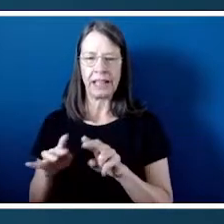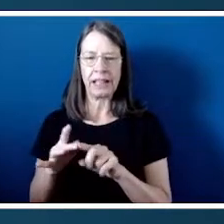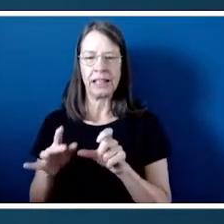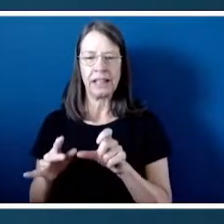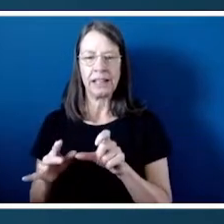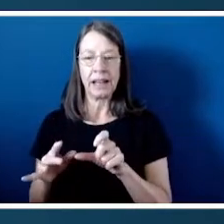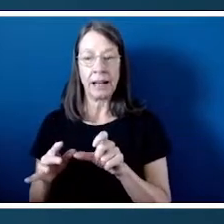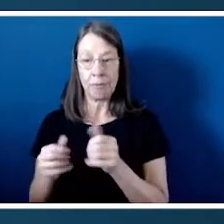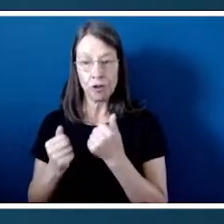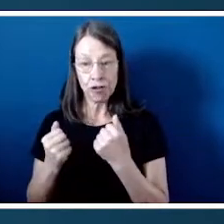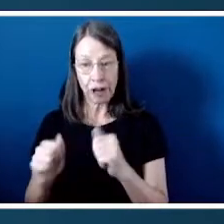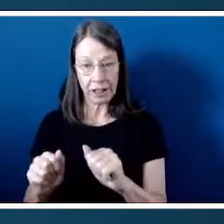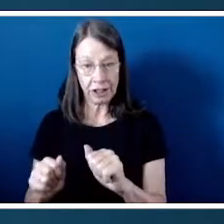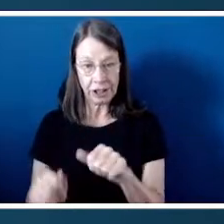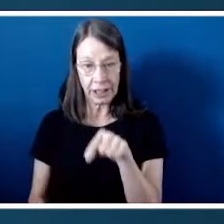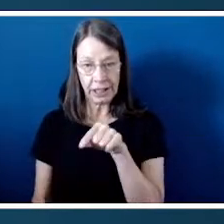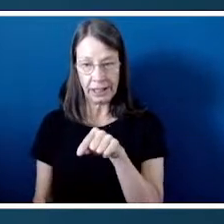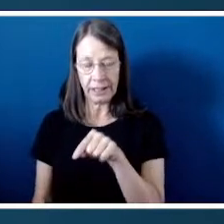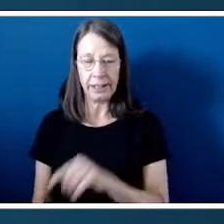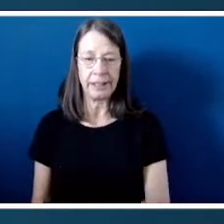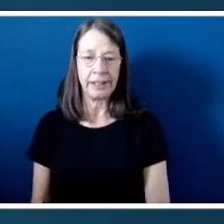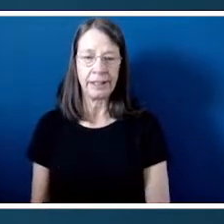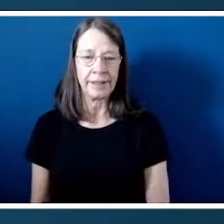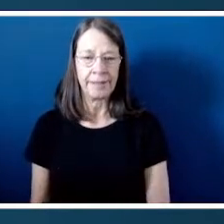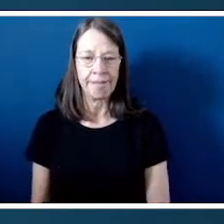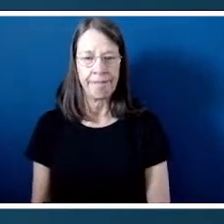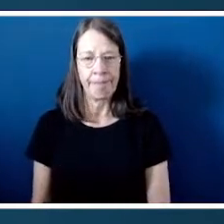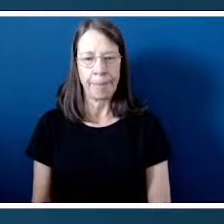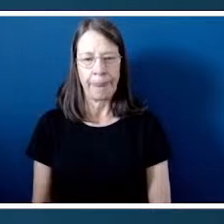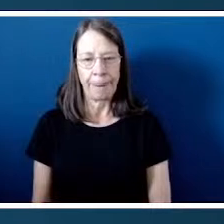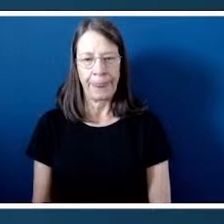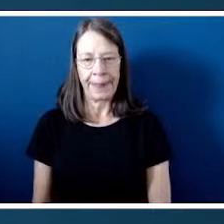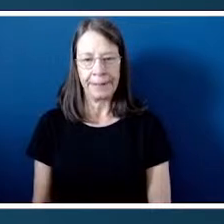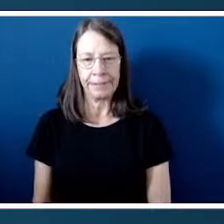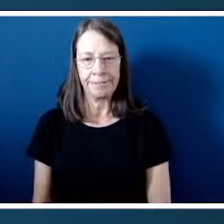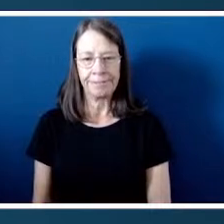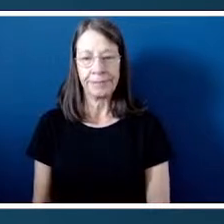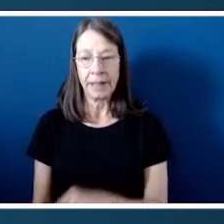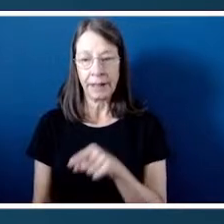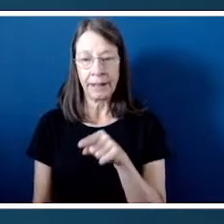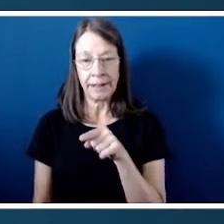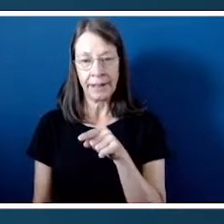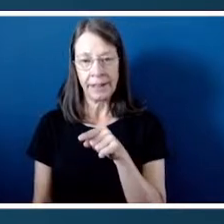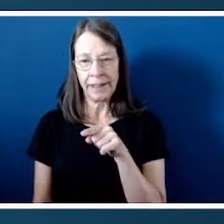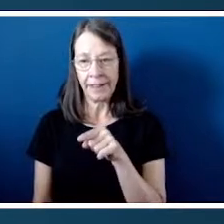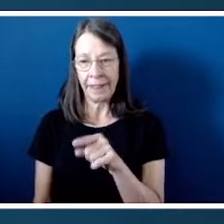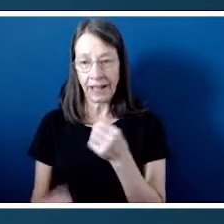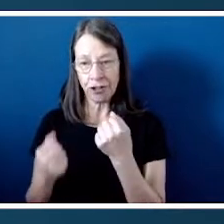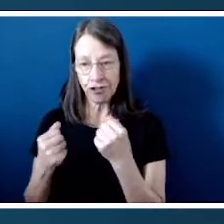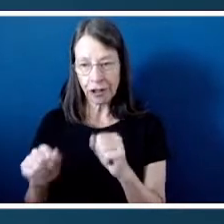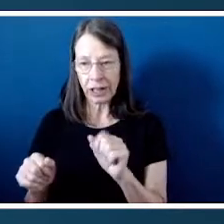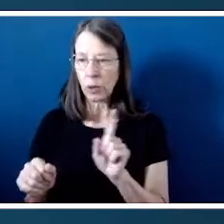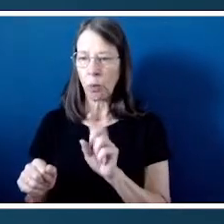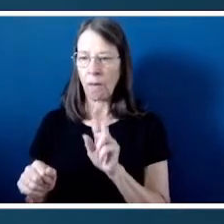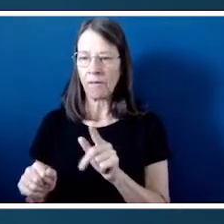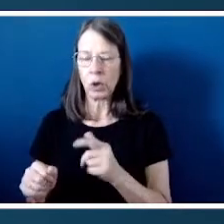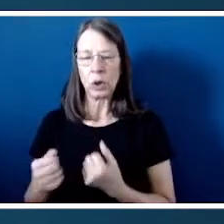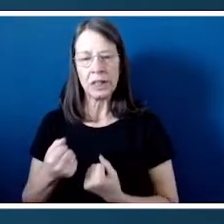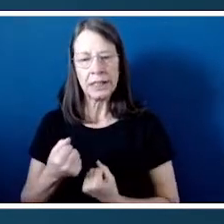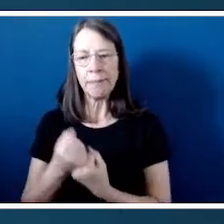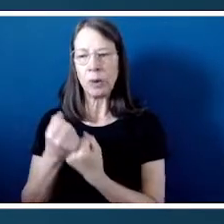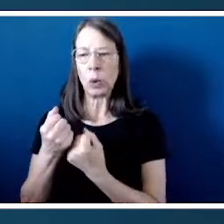It does point to a strategy to support democracy, human